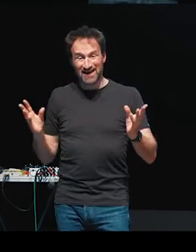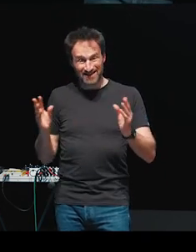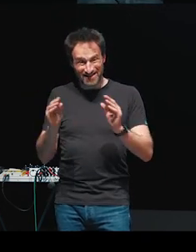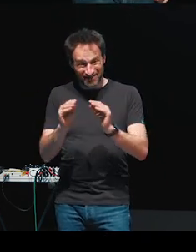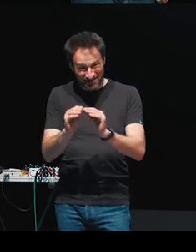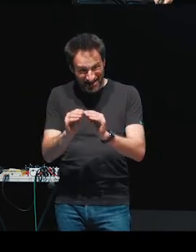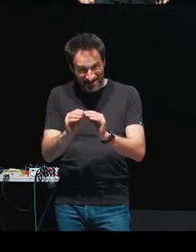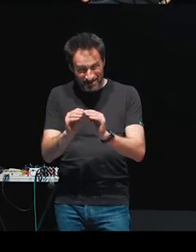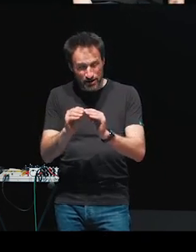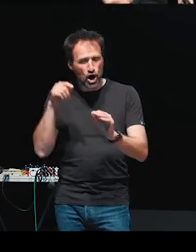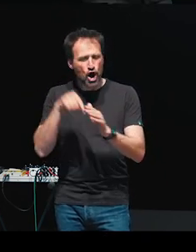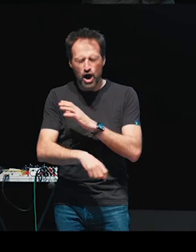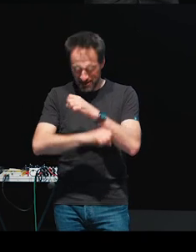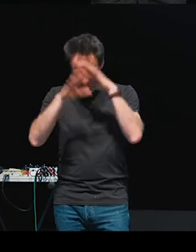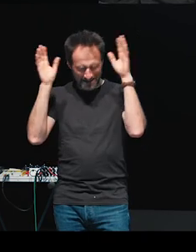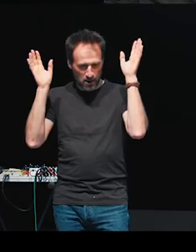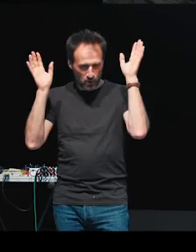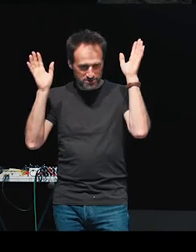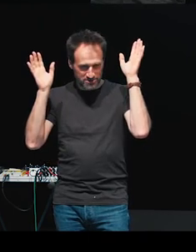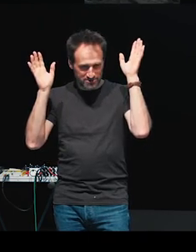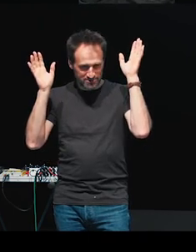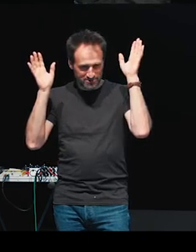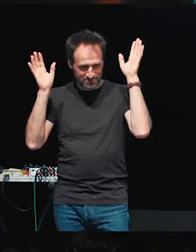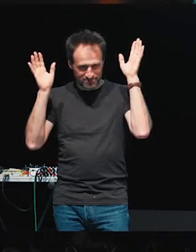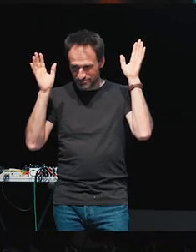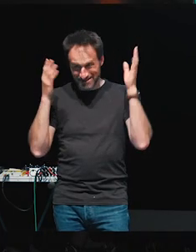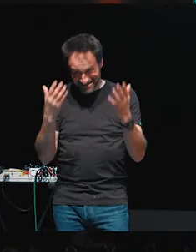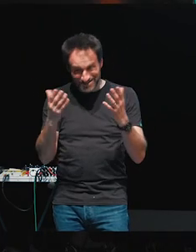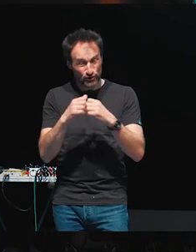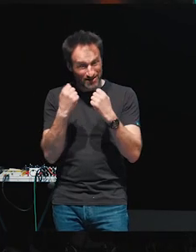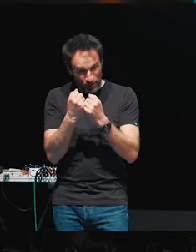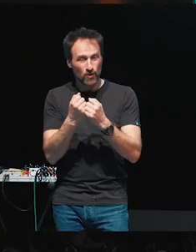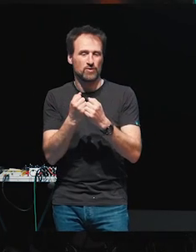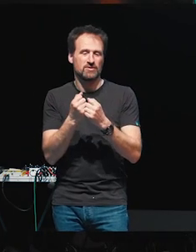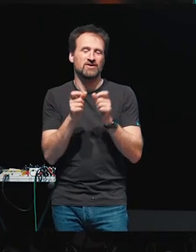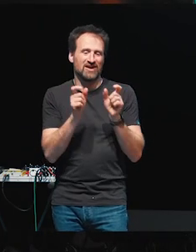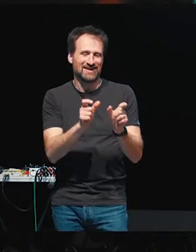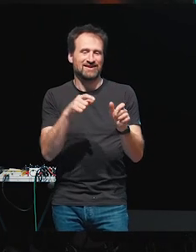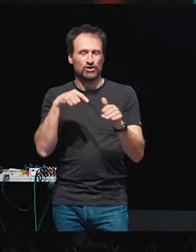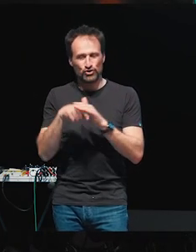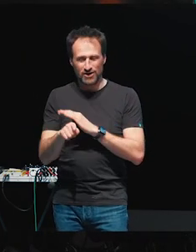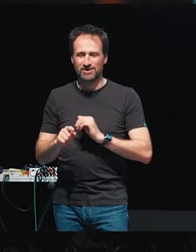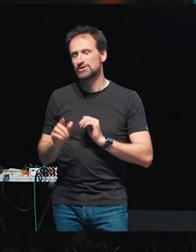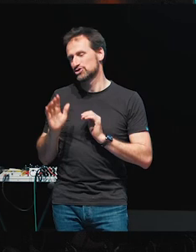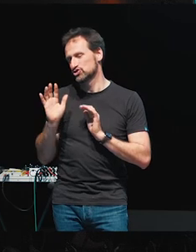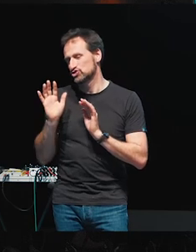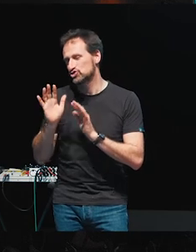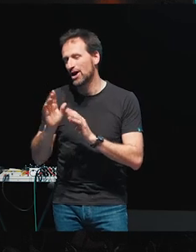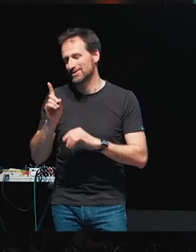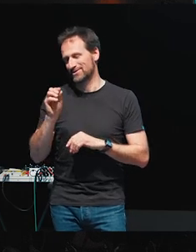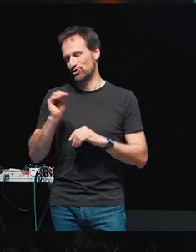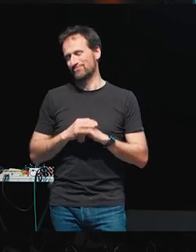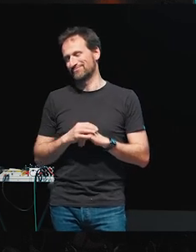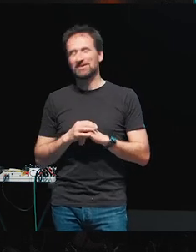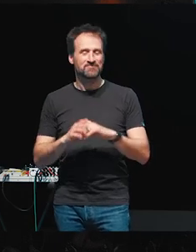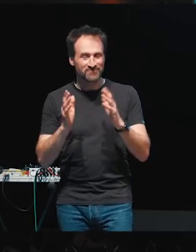breaks loose. This exactly situation is avoided by Schattendom. So the nice thing is